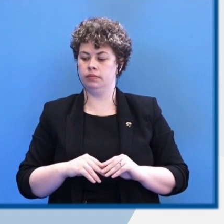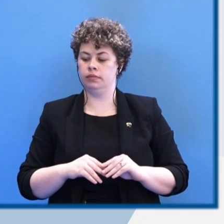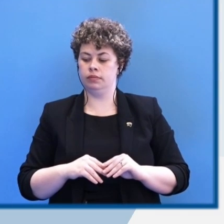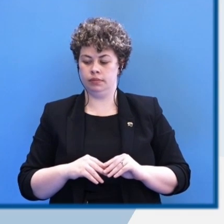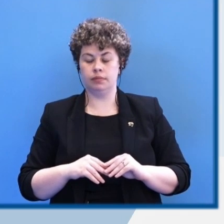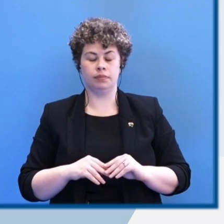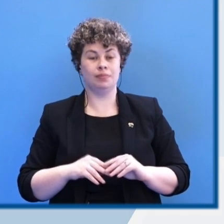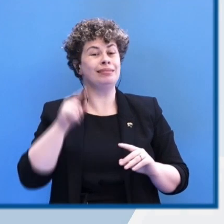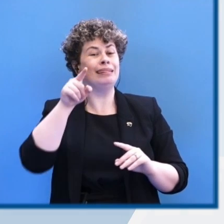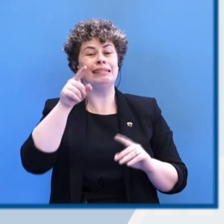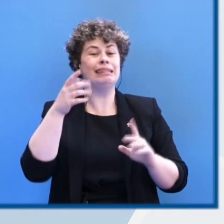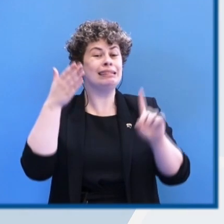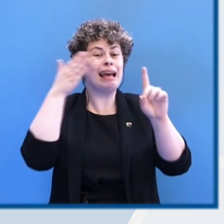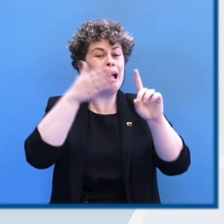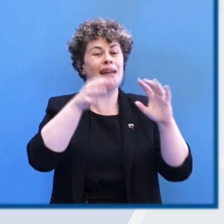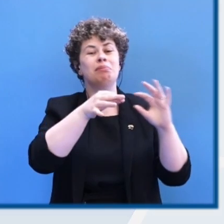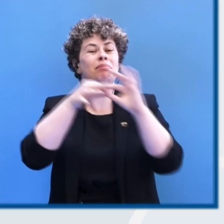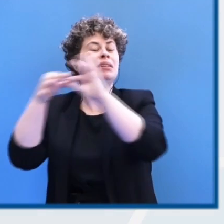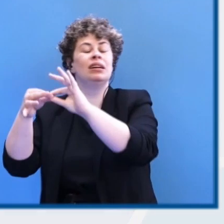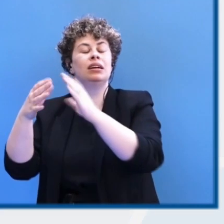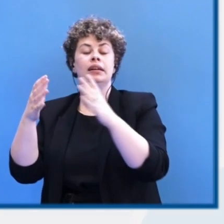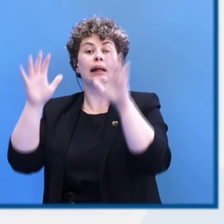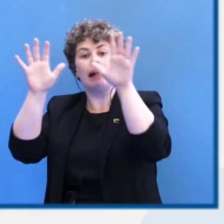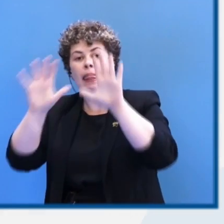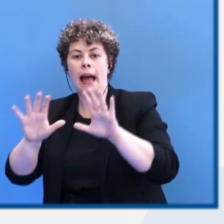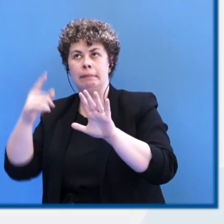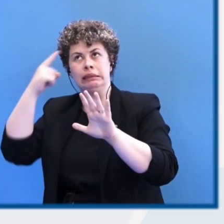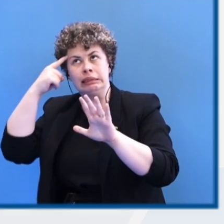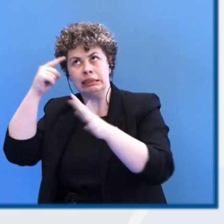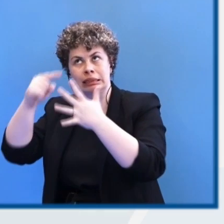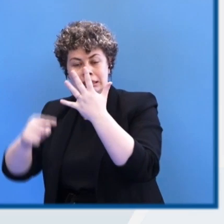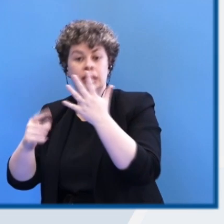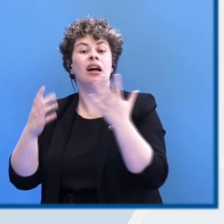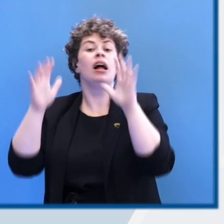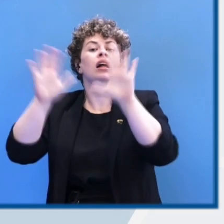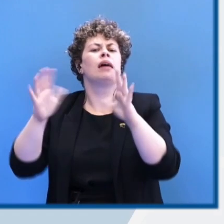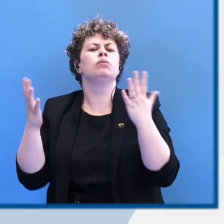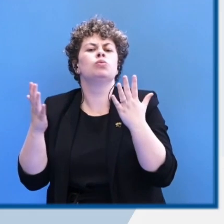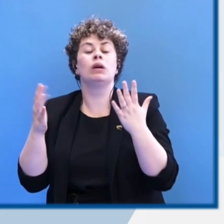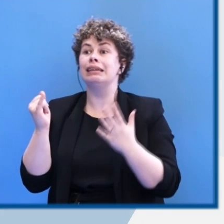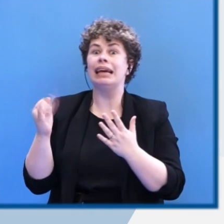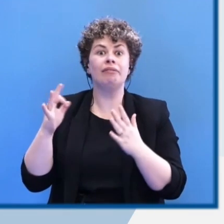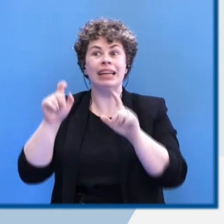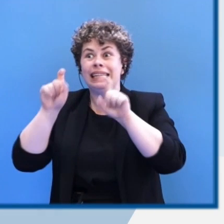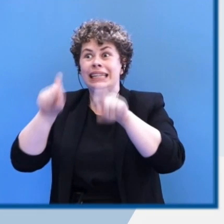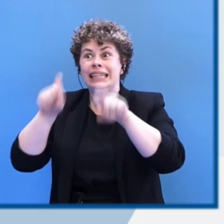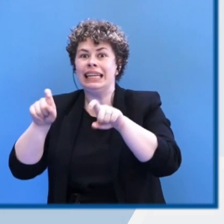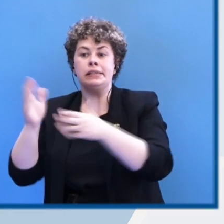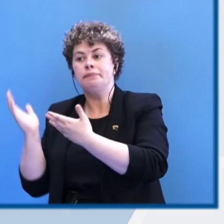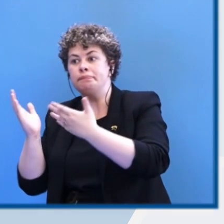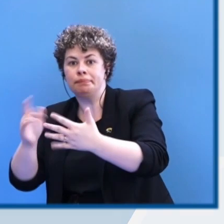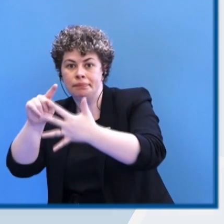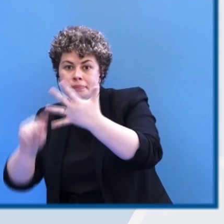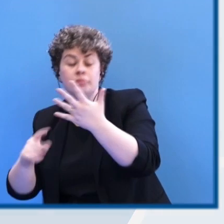idea to climate services. Many sectors have a need for climate services: agriculture, energy production, public